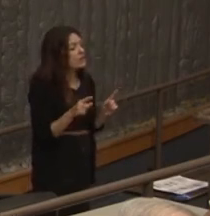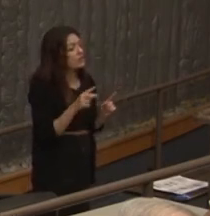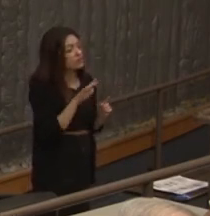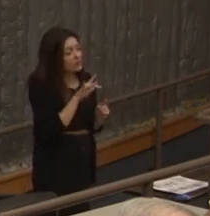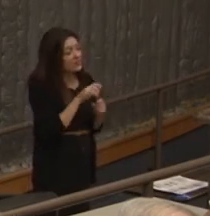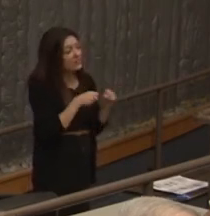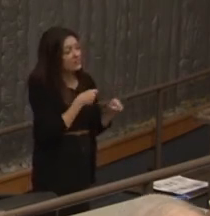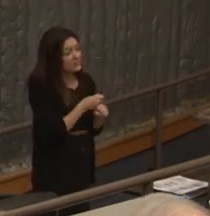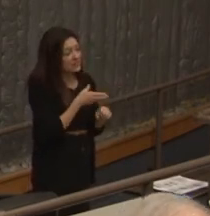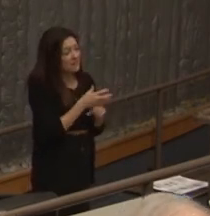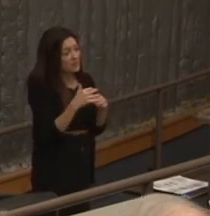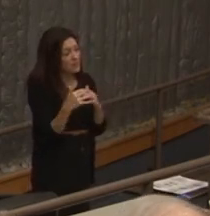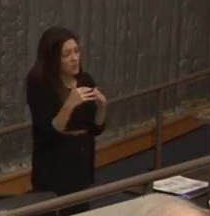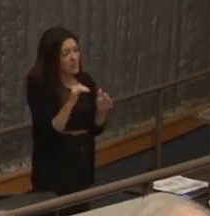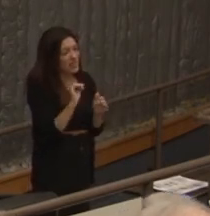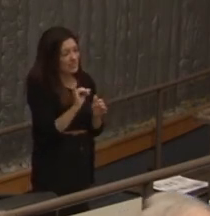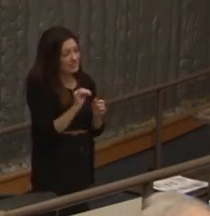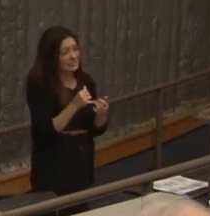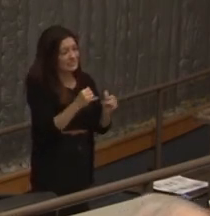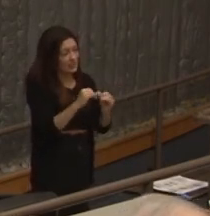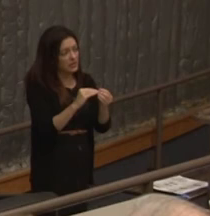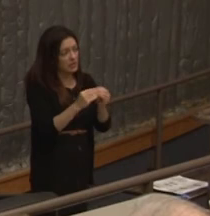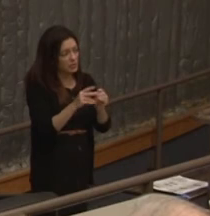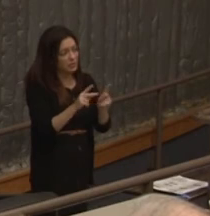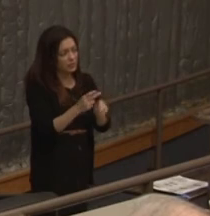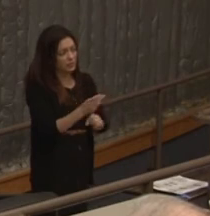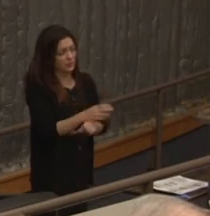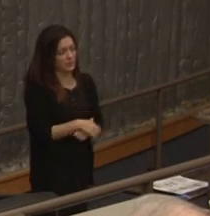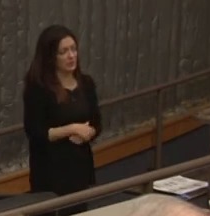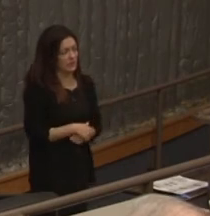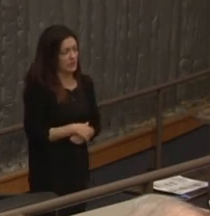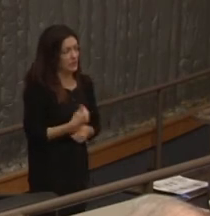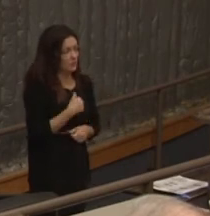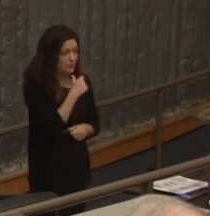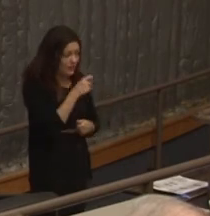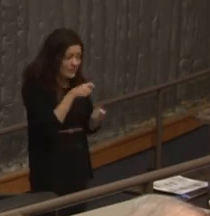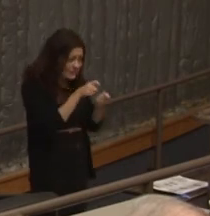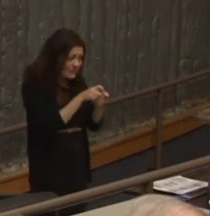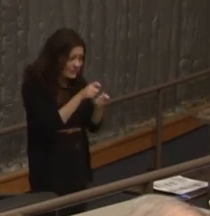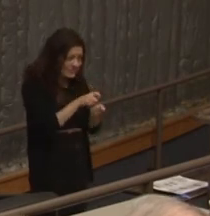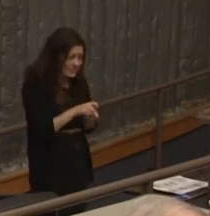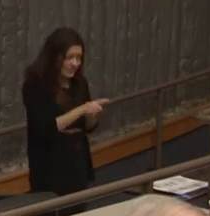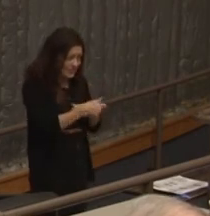still the figure that people were using because we didn't have the details.